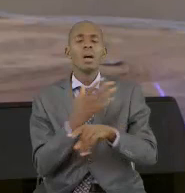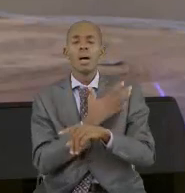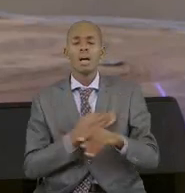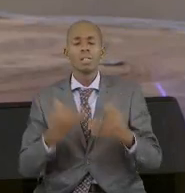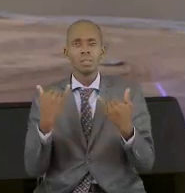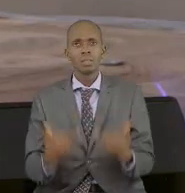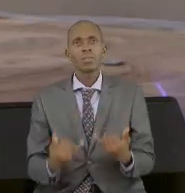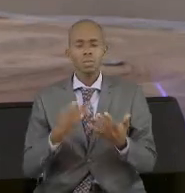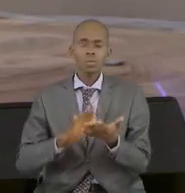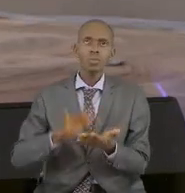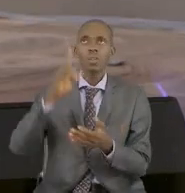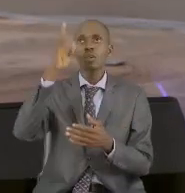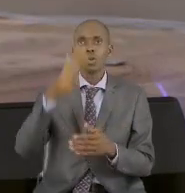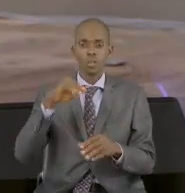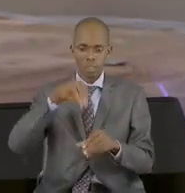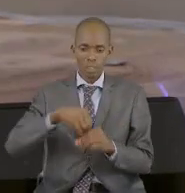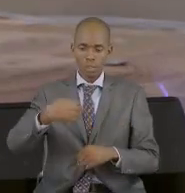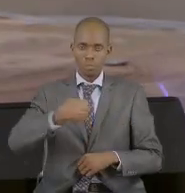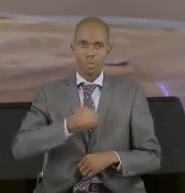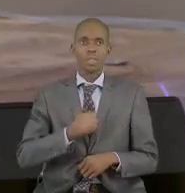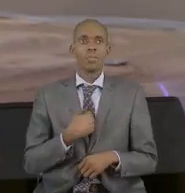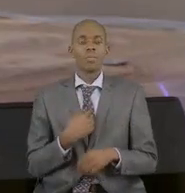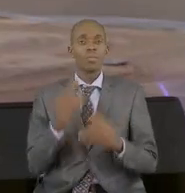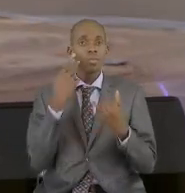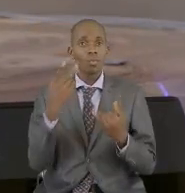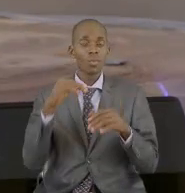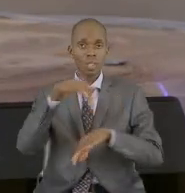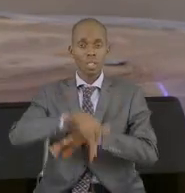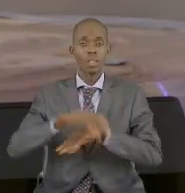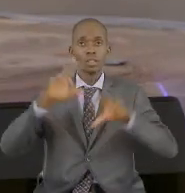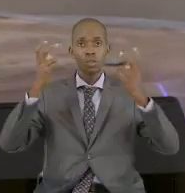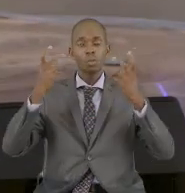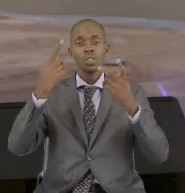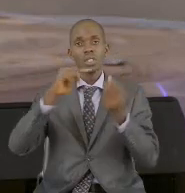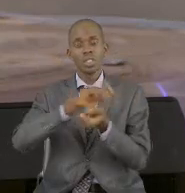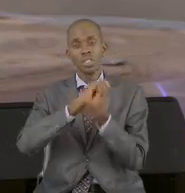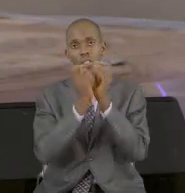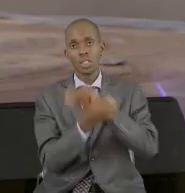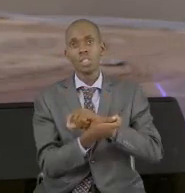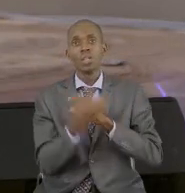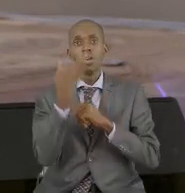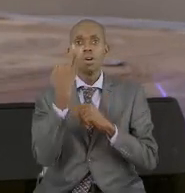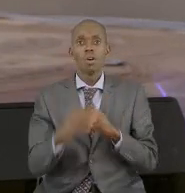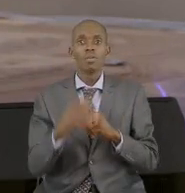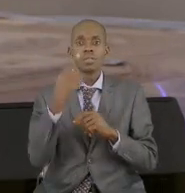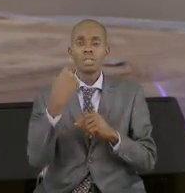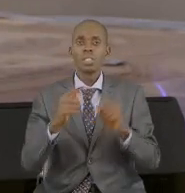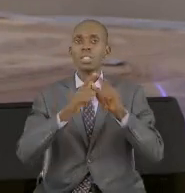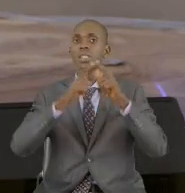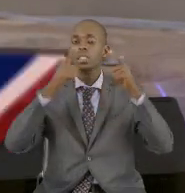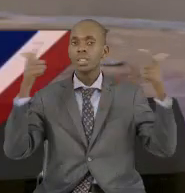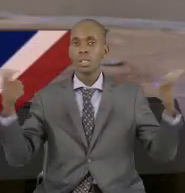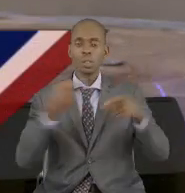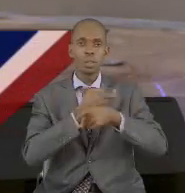God in me. That's what we're looking at tonight, the transformation of a great